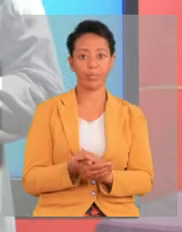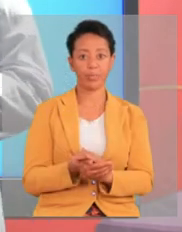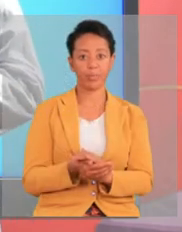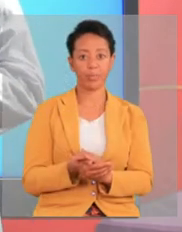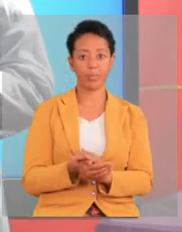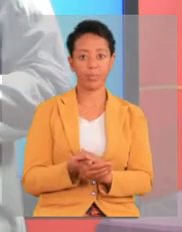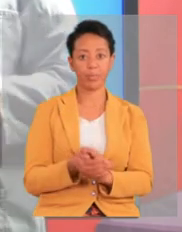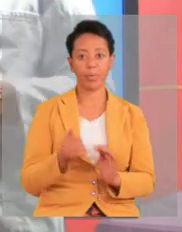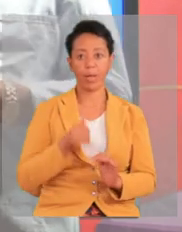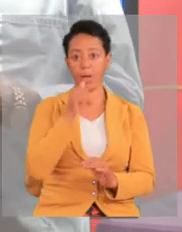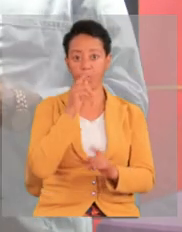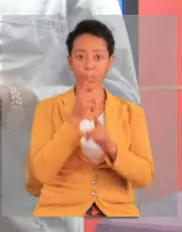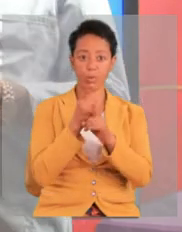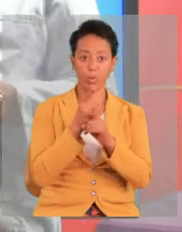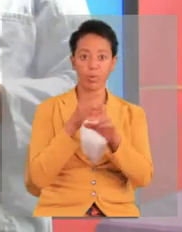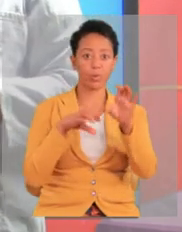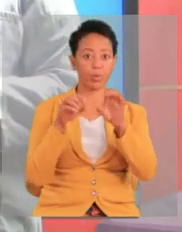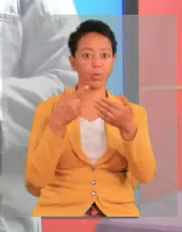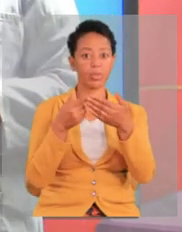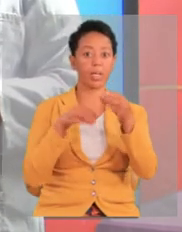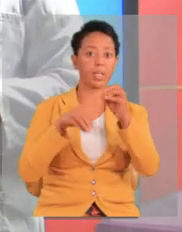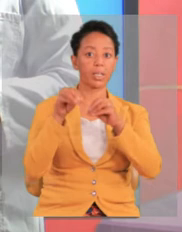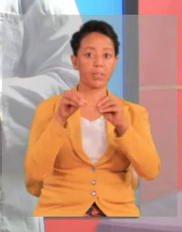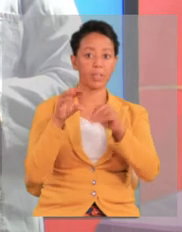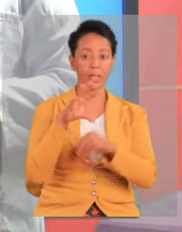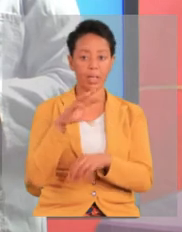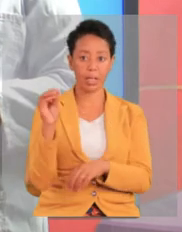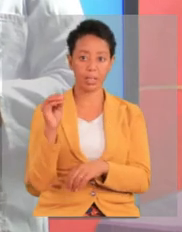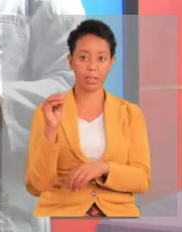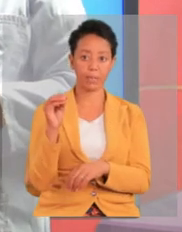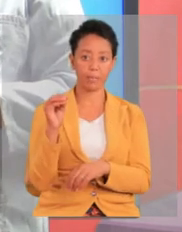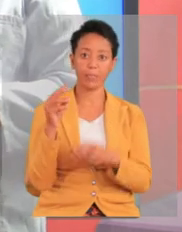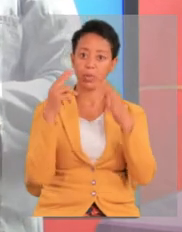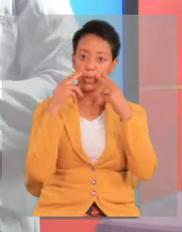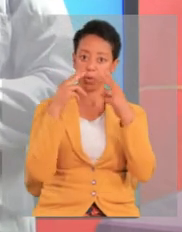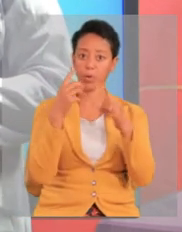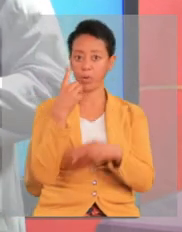sure that do this activity and okay, show